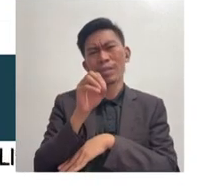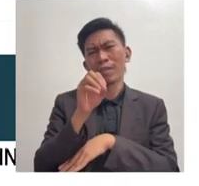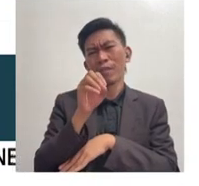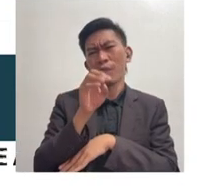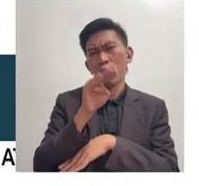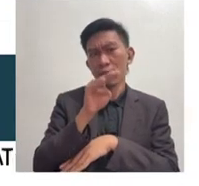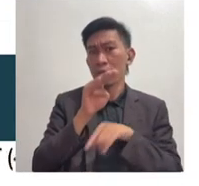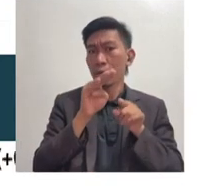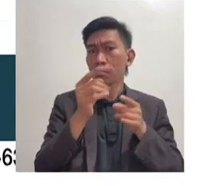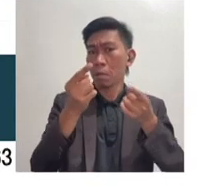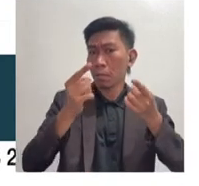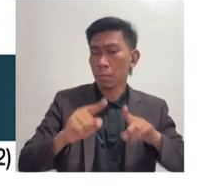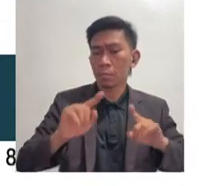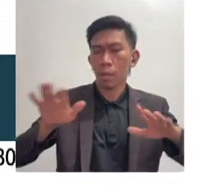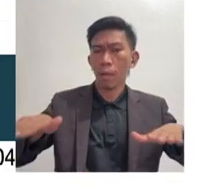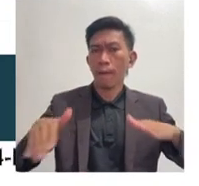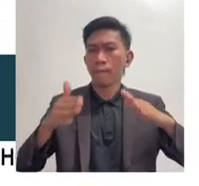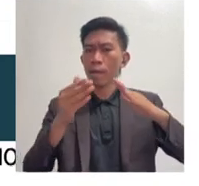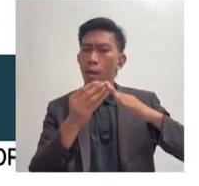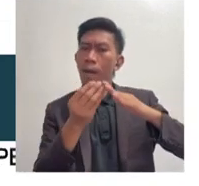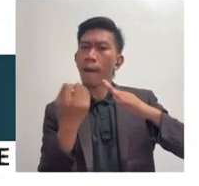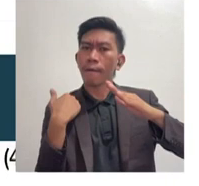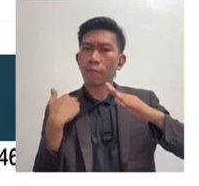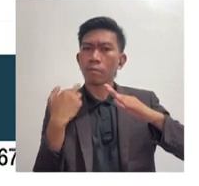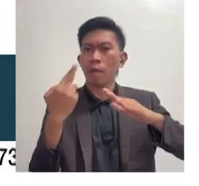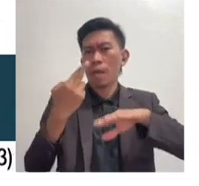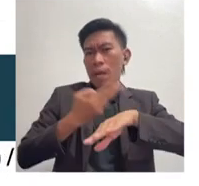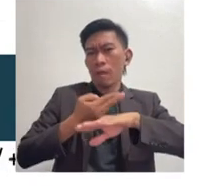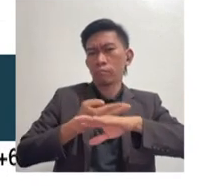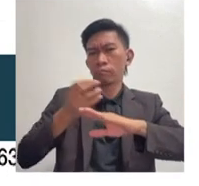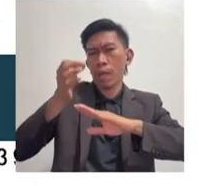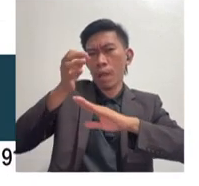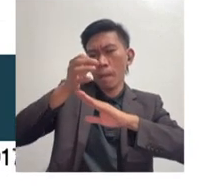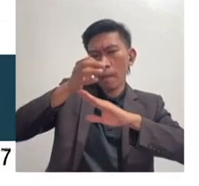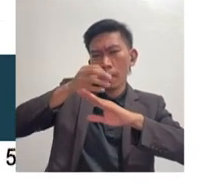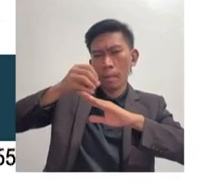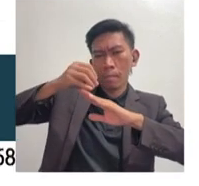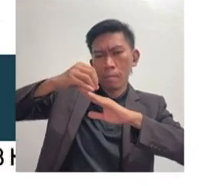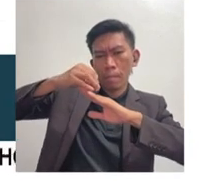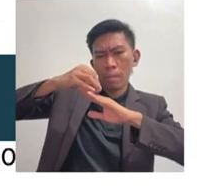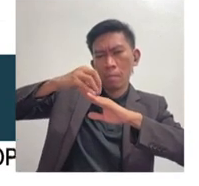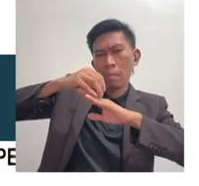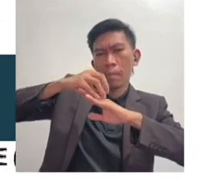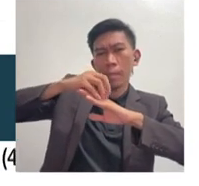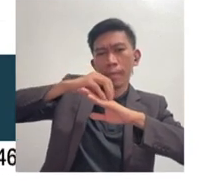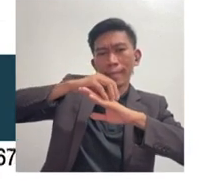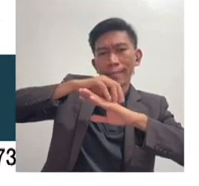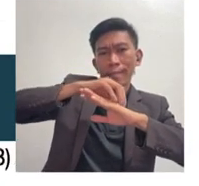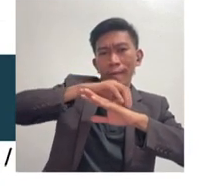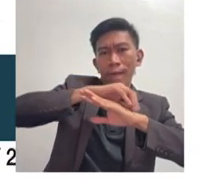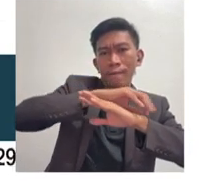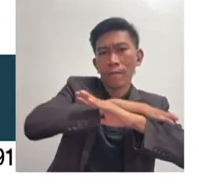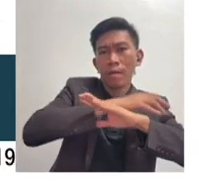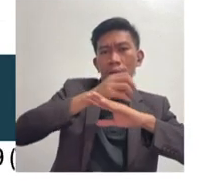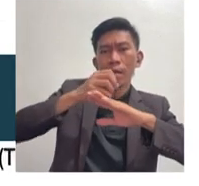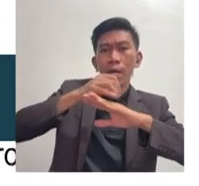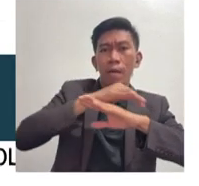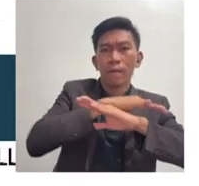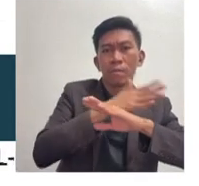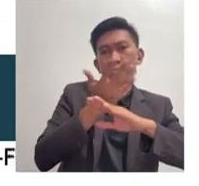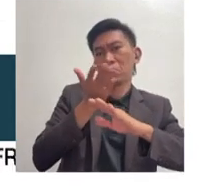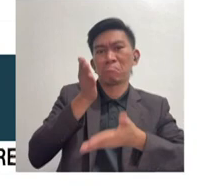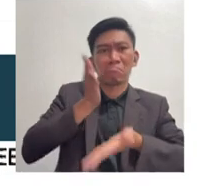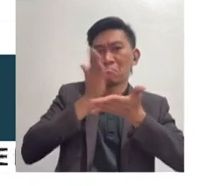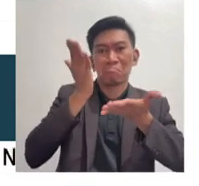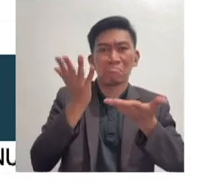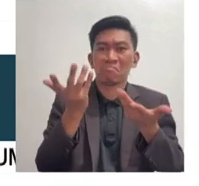the rockfall activity progressed into a very short lava flow and then stop. You